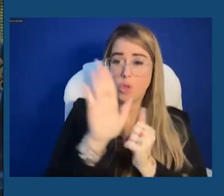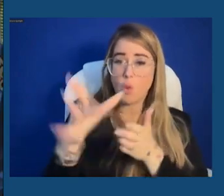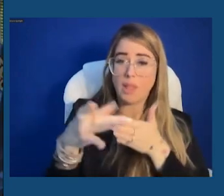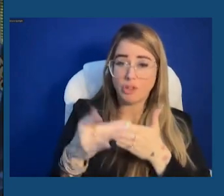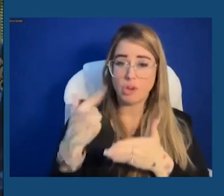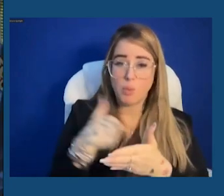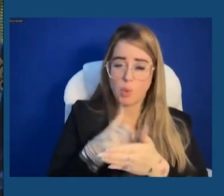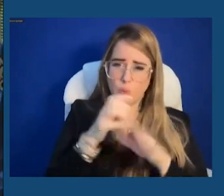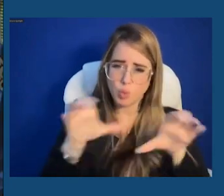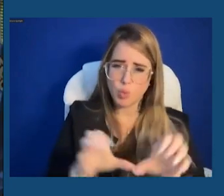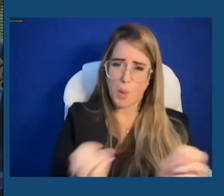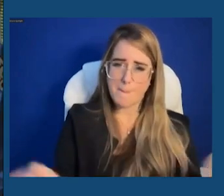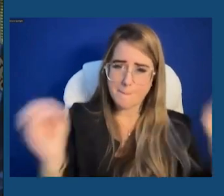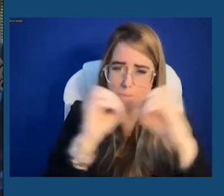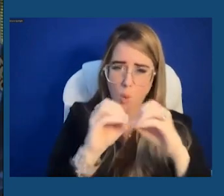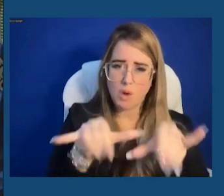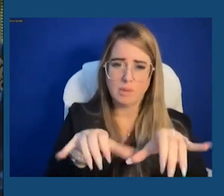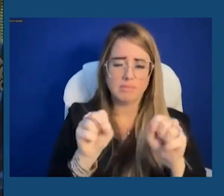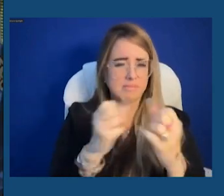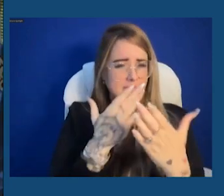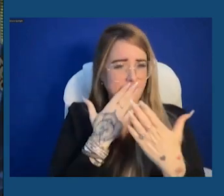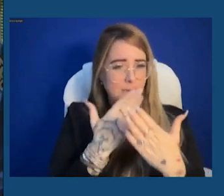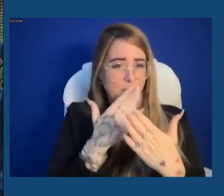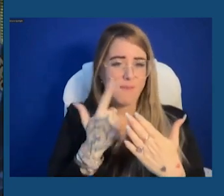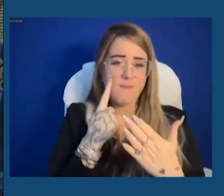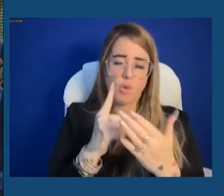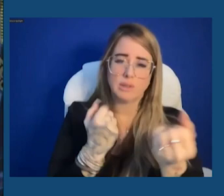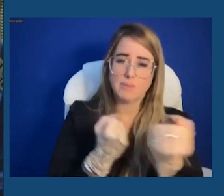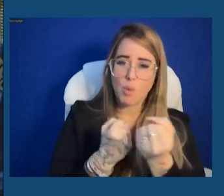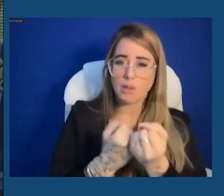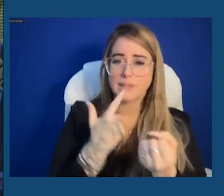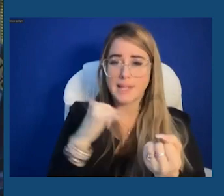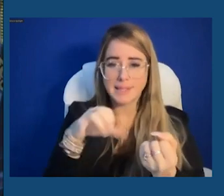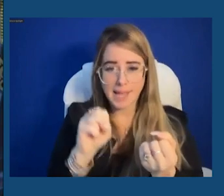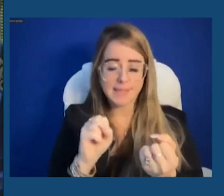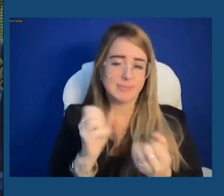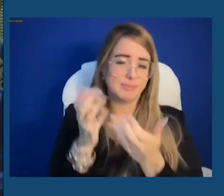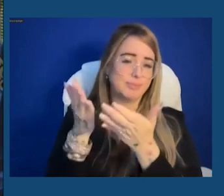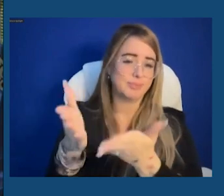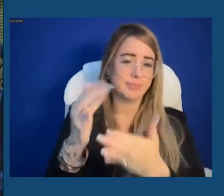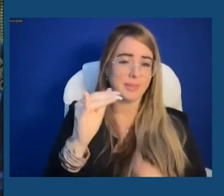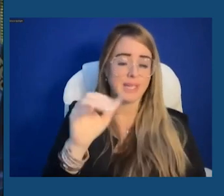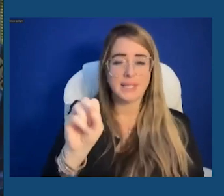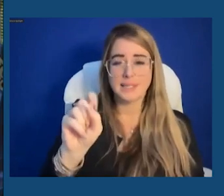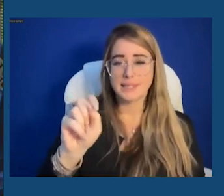thank you for saying yes and joining our team as well, our Superintendent, Stephen James.